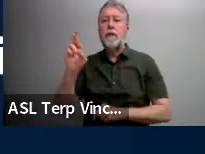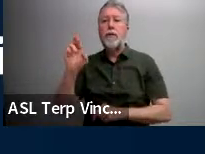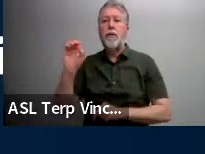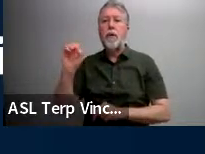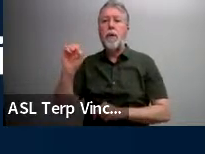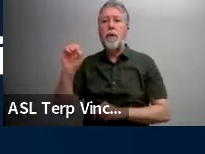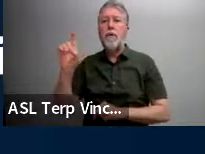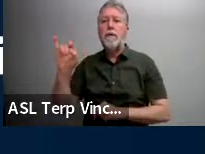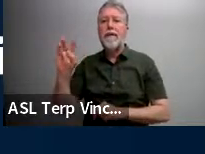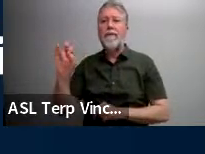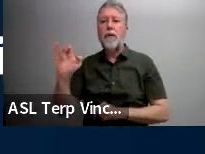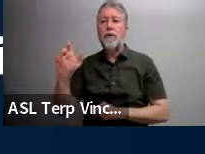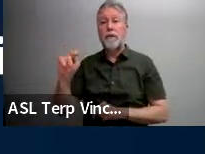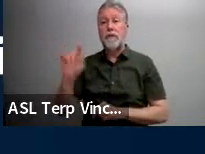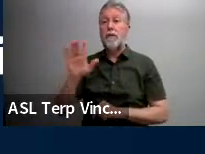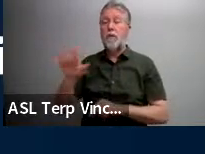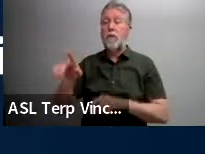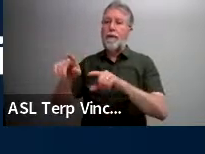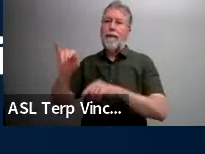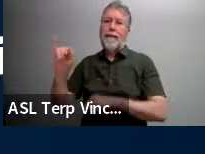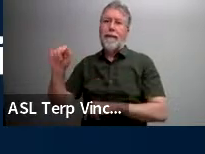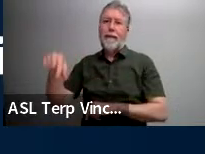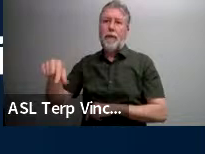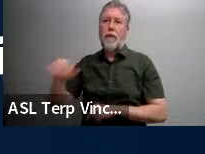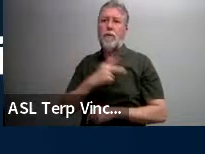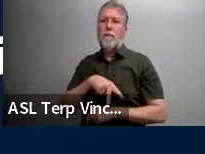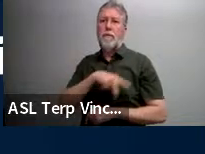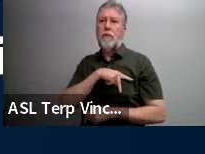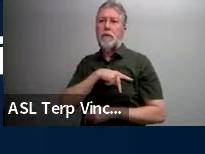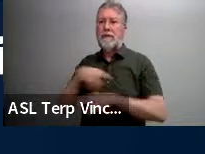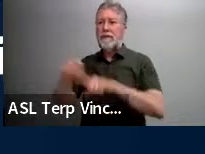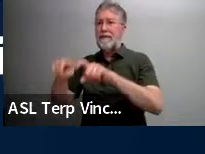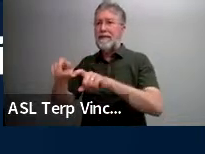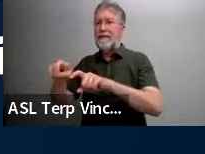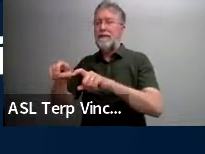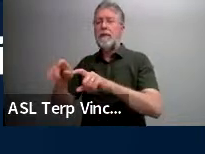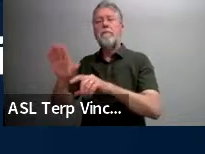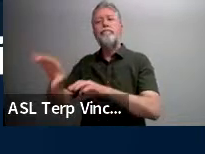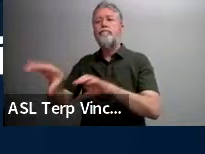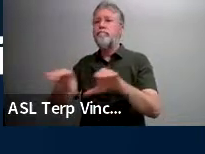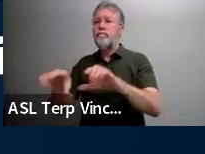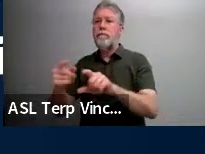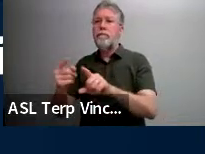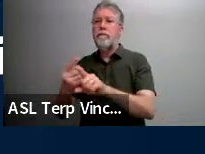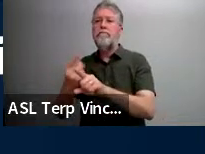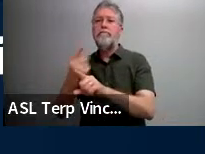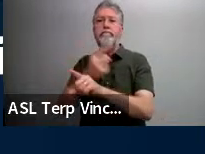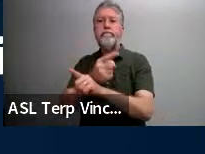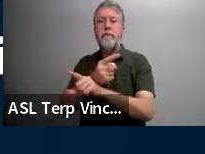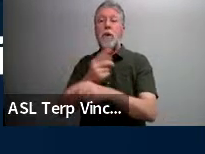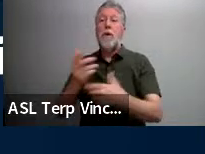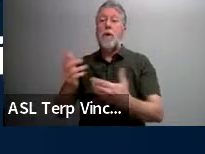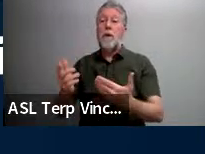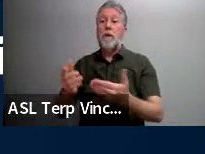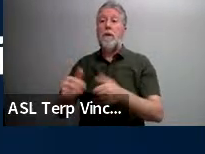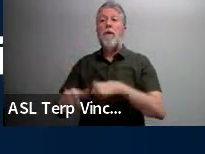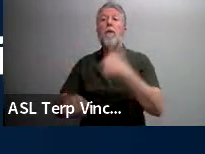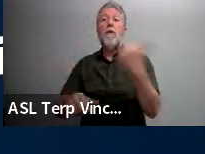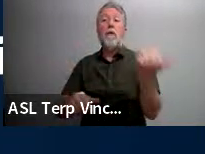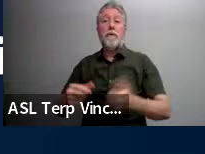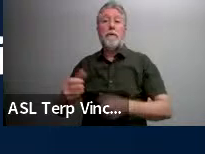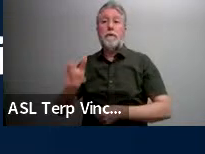personality tests, and people that are blind or low vision may, that